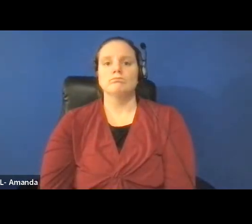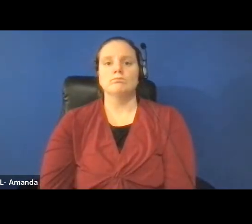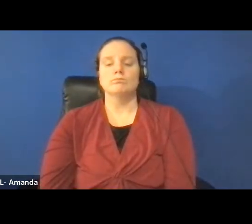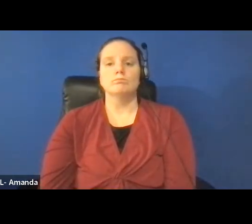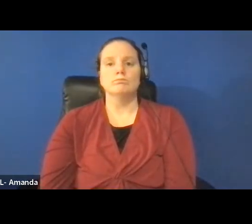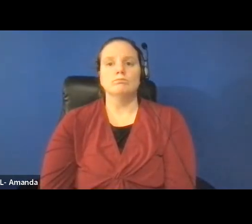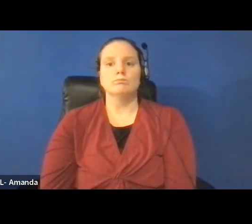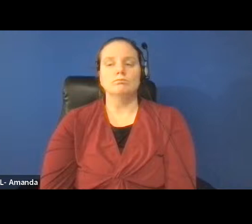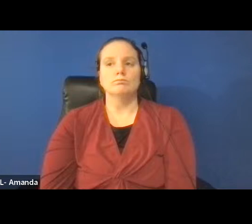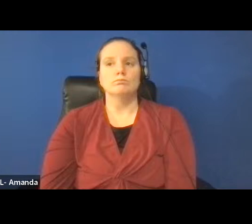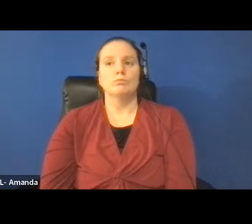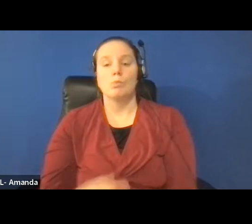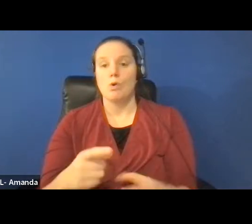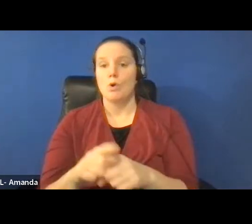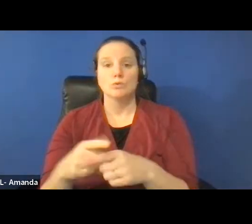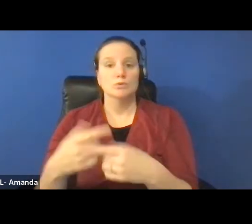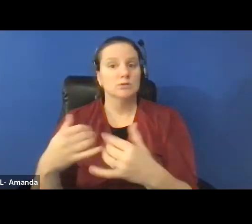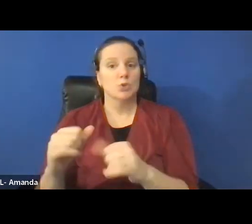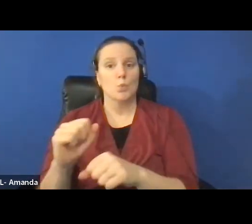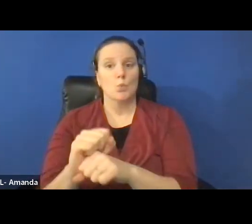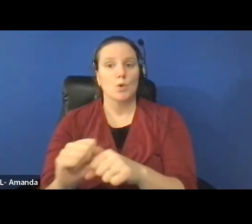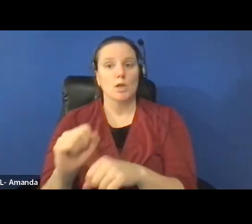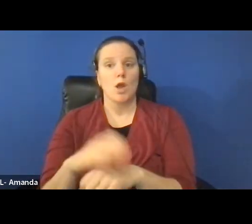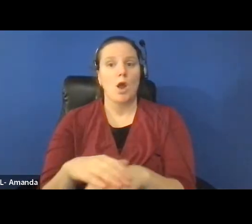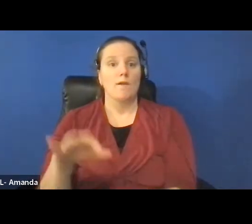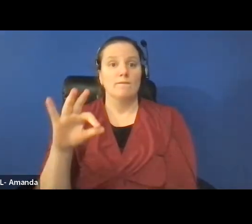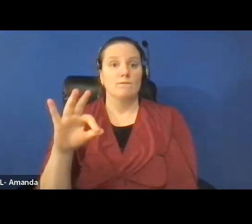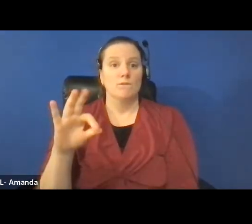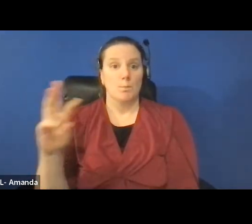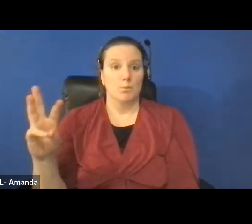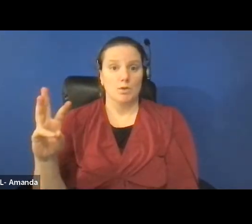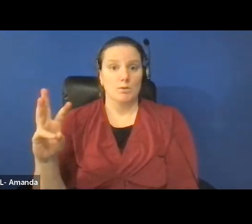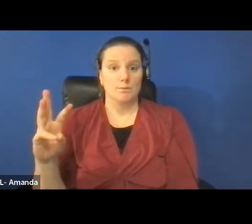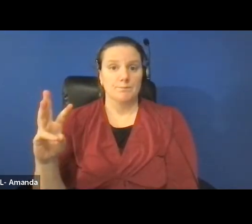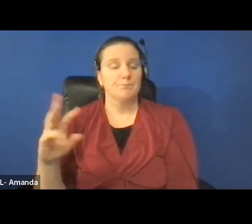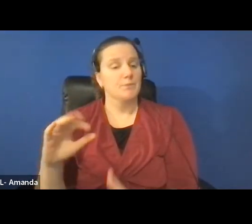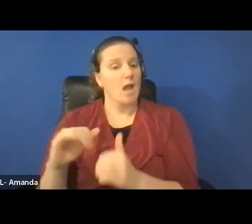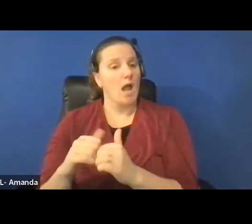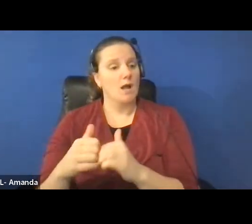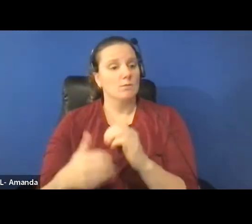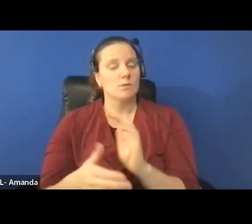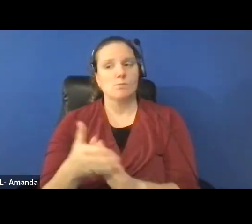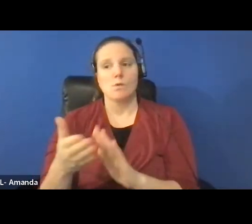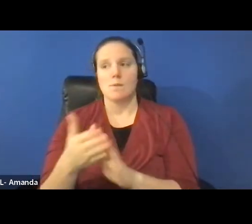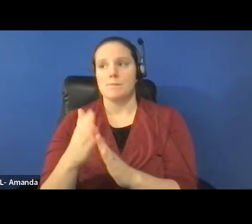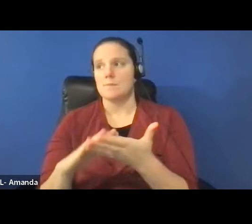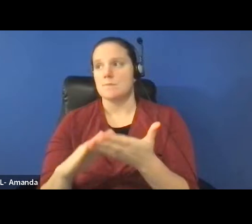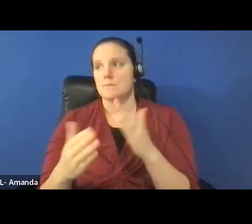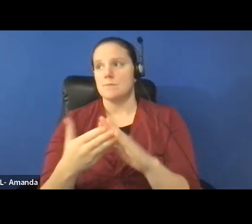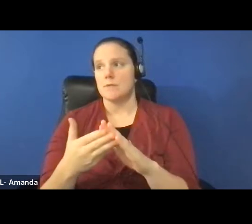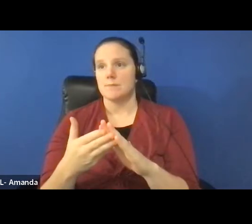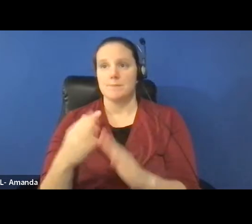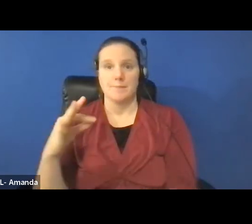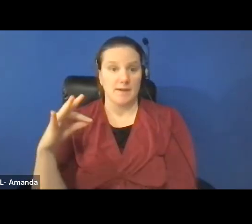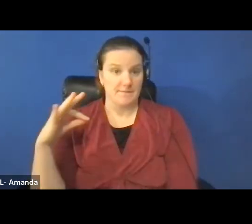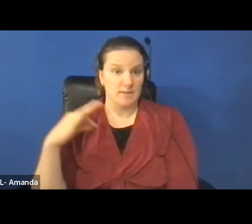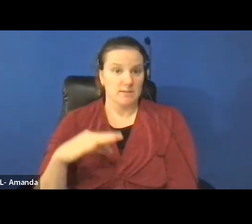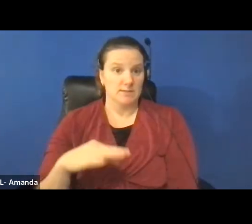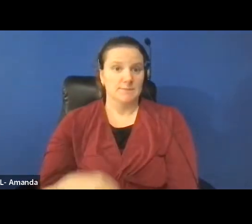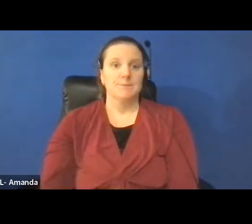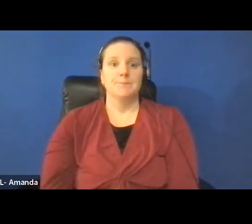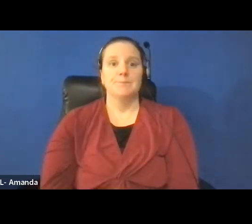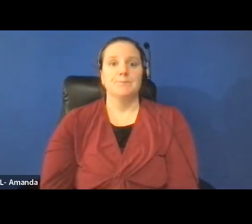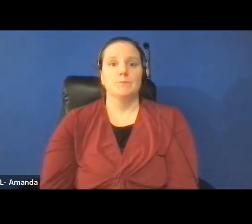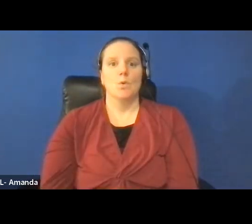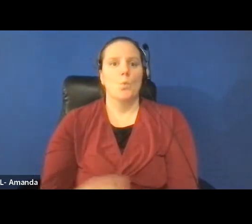We are also still working on a framework for how we will run community benefits and where